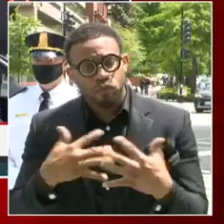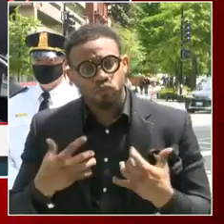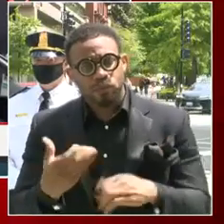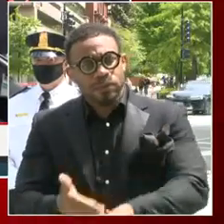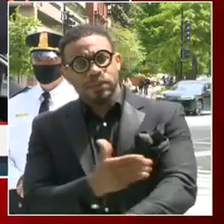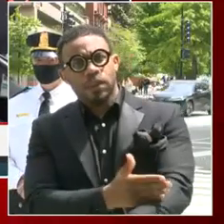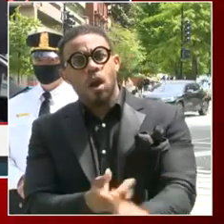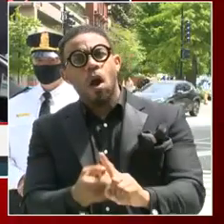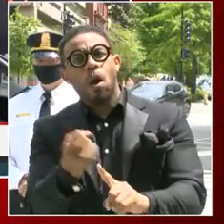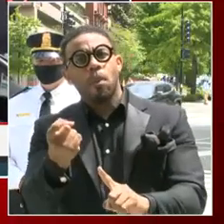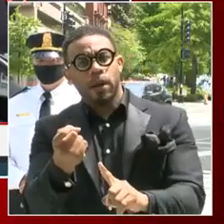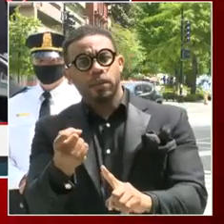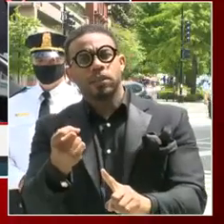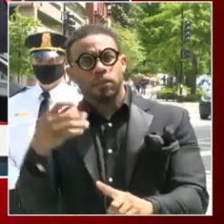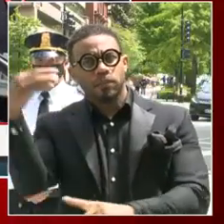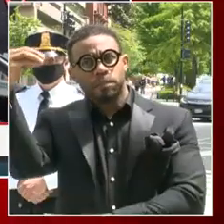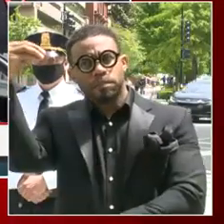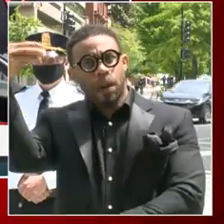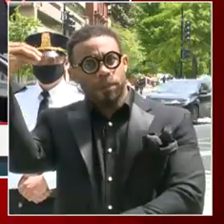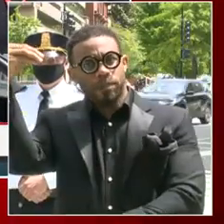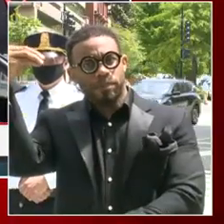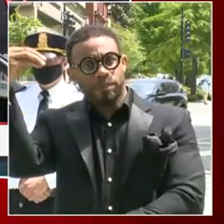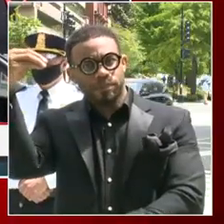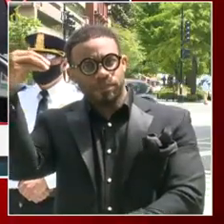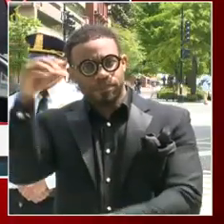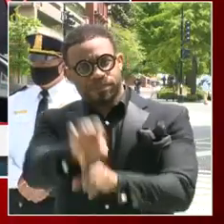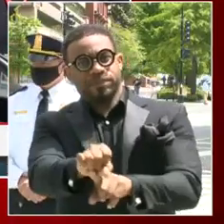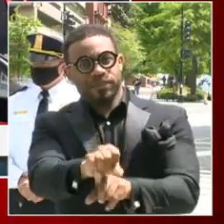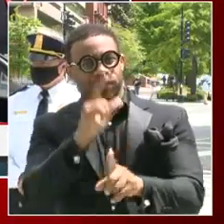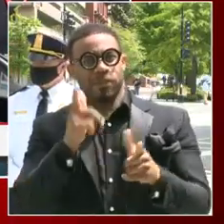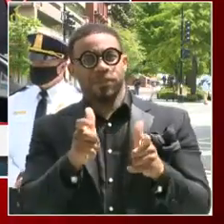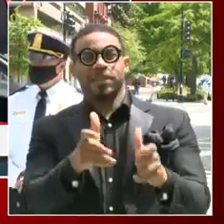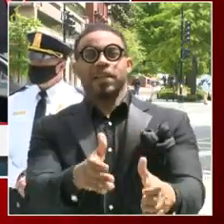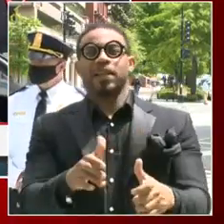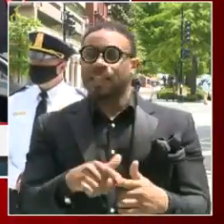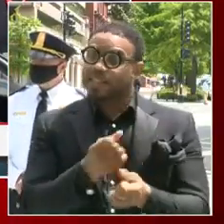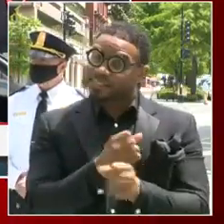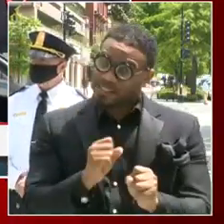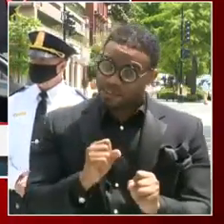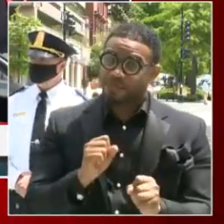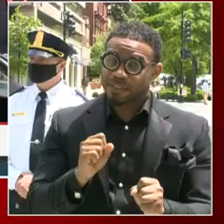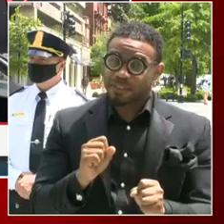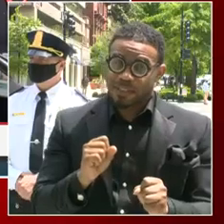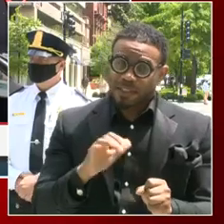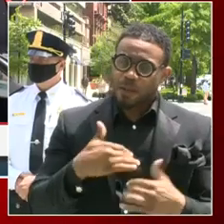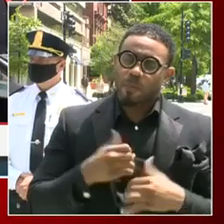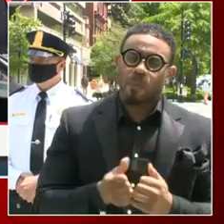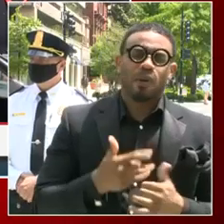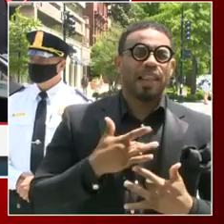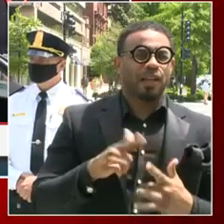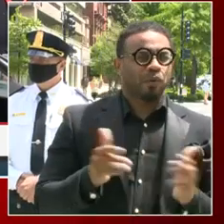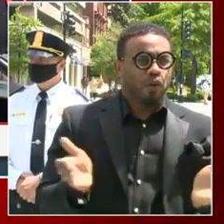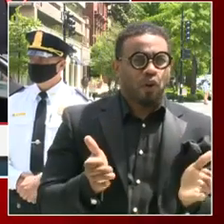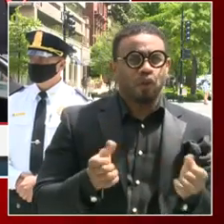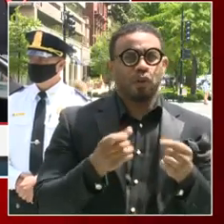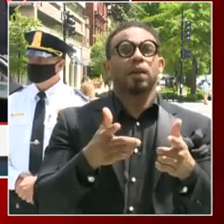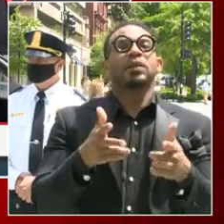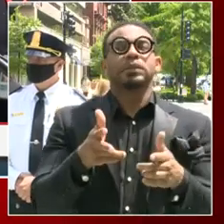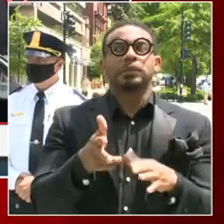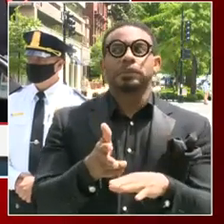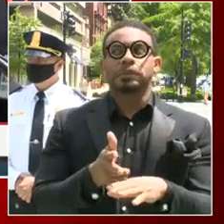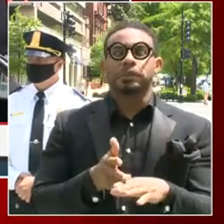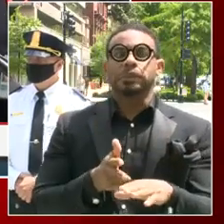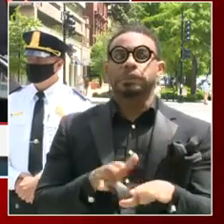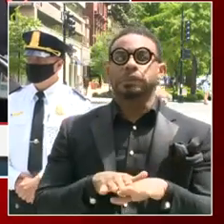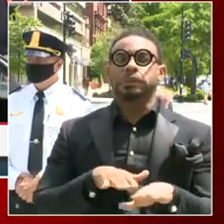strengthen the automated traffic enforcement program, which is one of the tools in our safety toolbox that is most likely to encourage drivers to slow